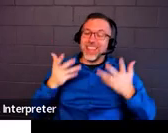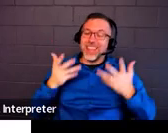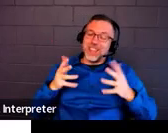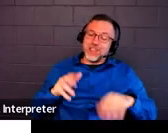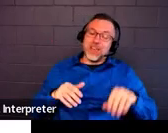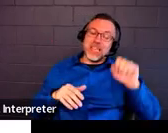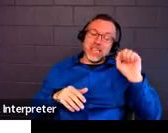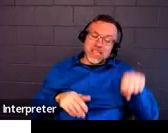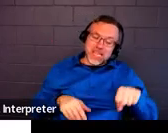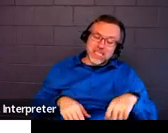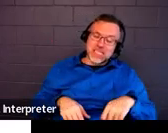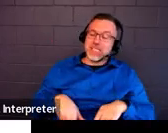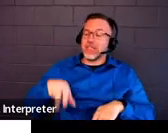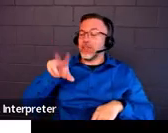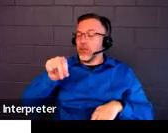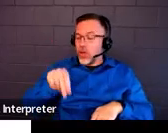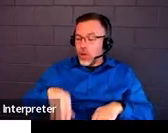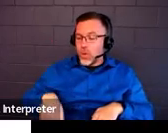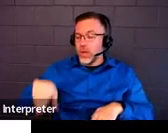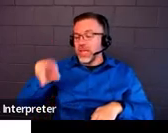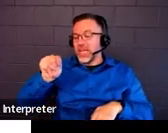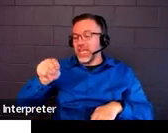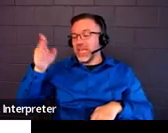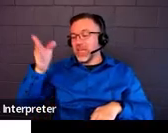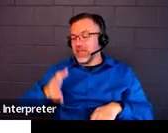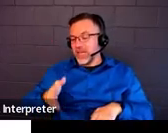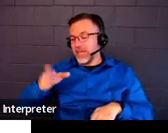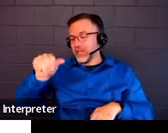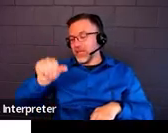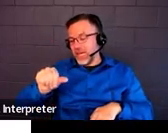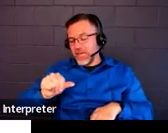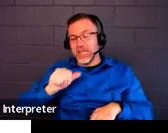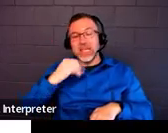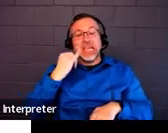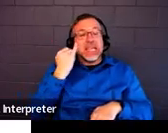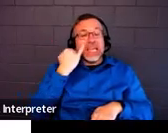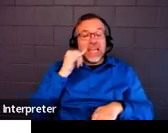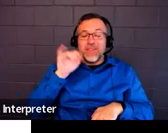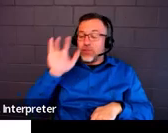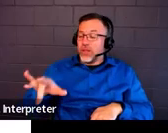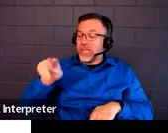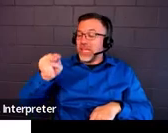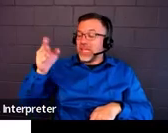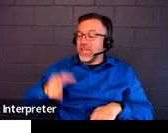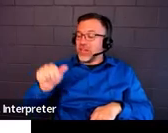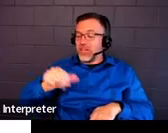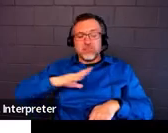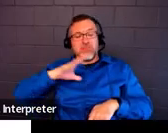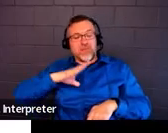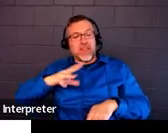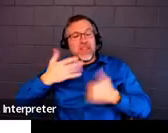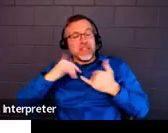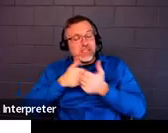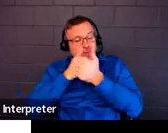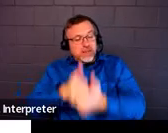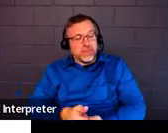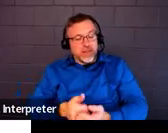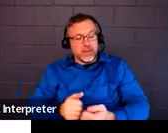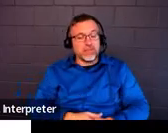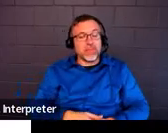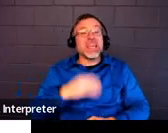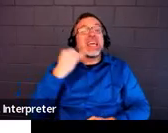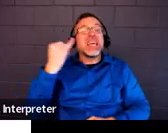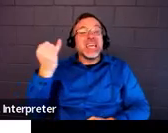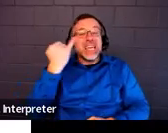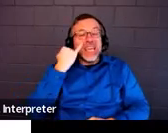NA checked. Long as it's not blank, 100% compliant. The next one is if it is checked yes,